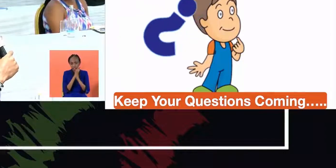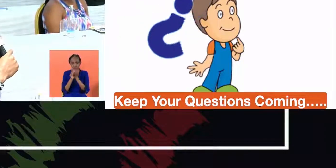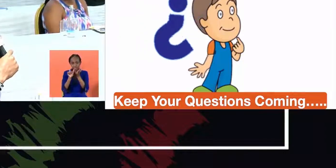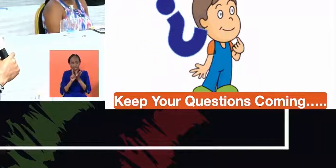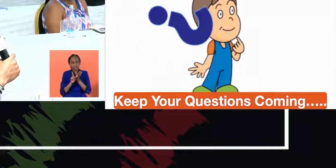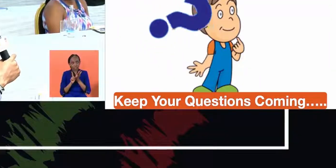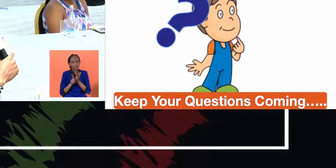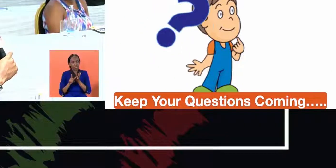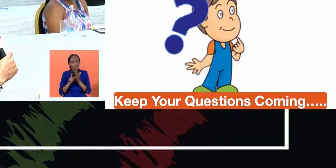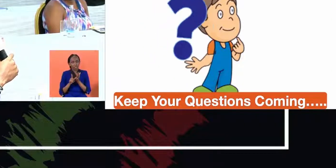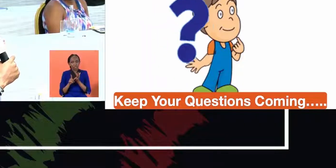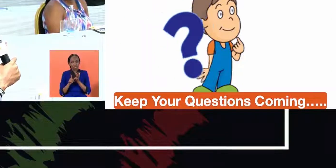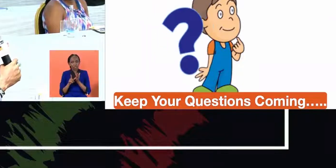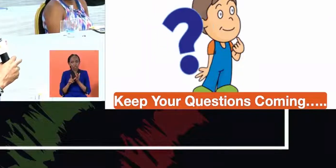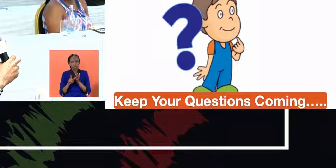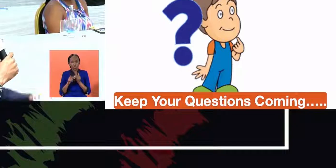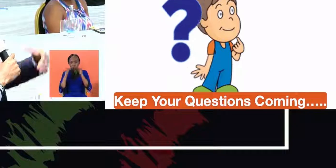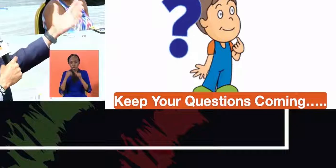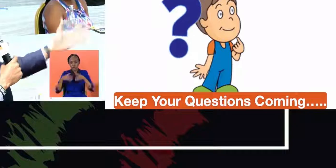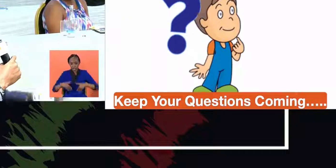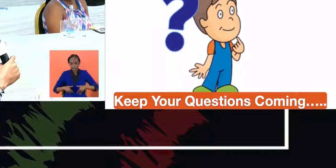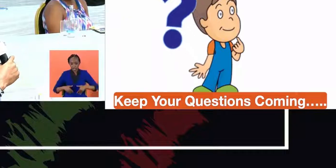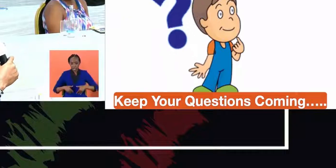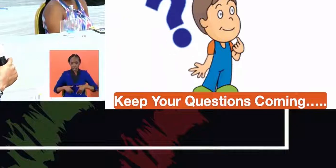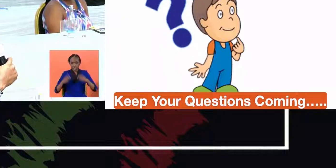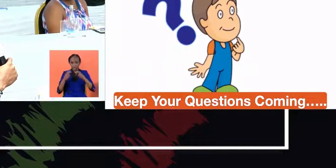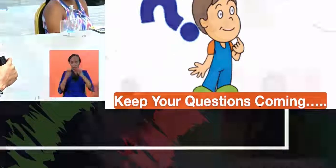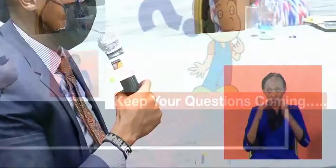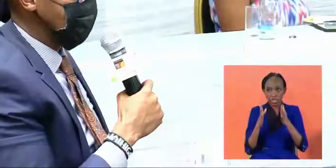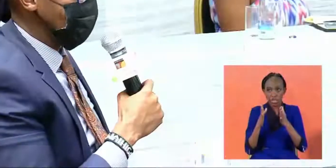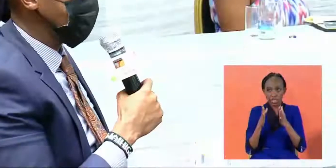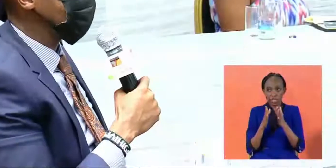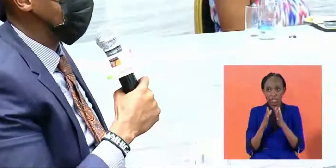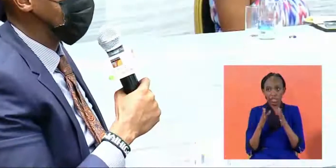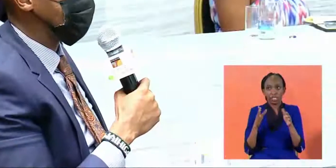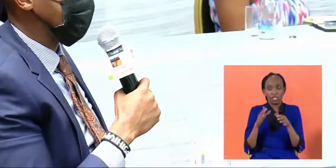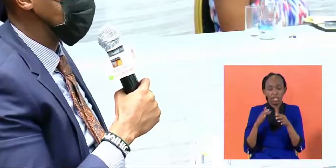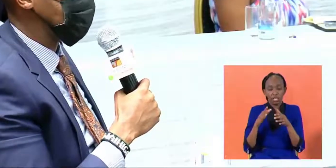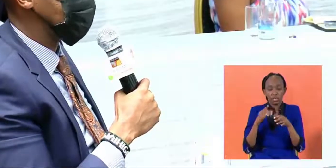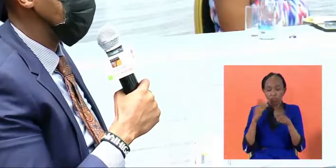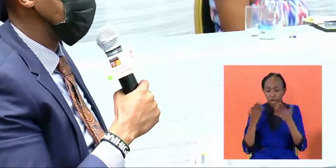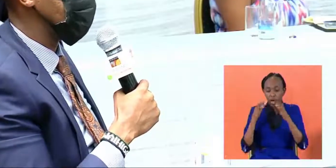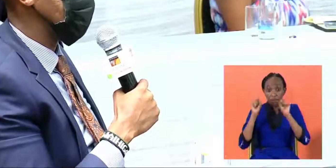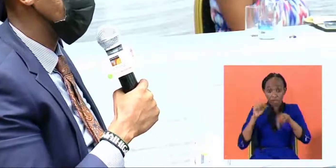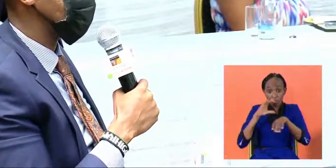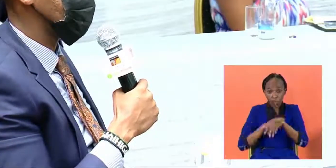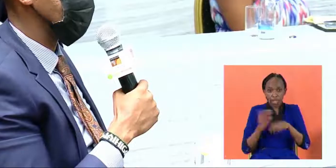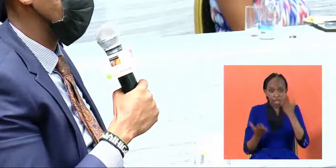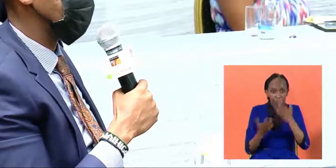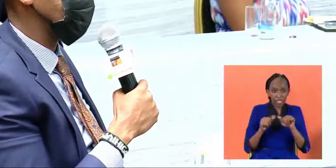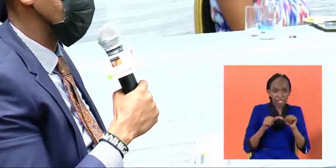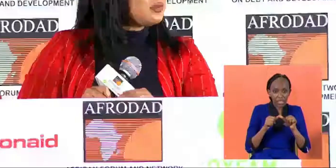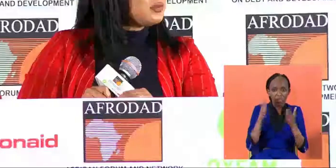to newer, younger audiences and reached, sort of the unreached, where do you find the balance between remaining true to